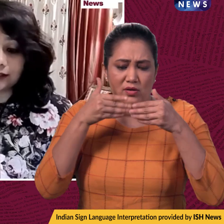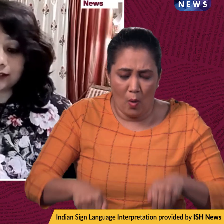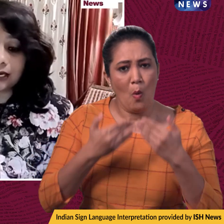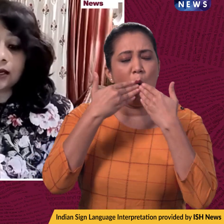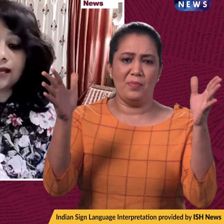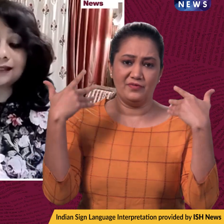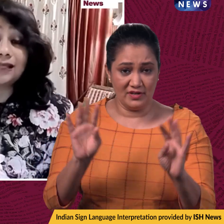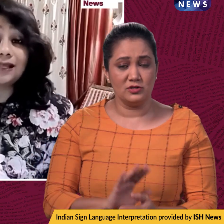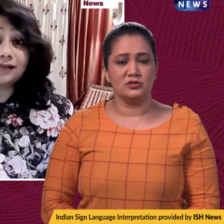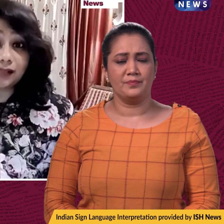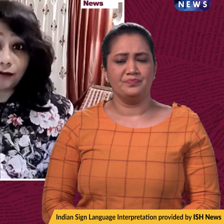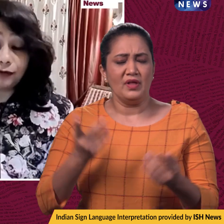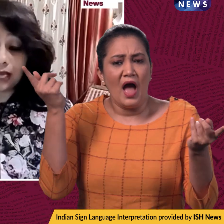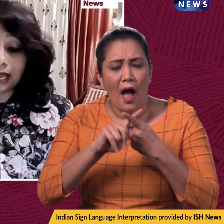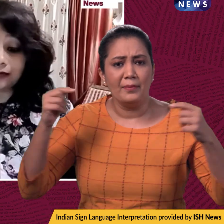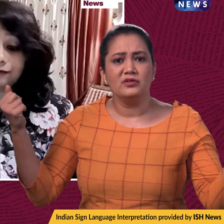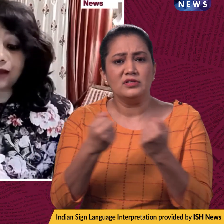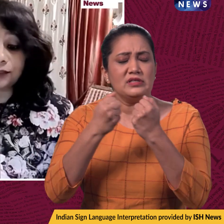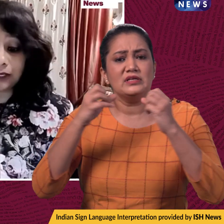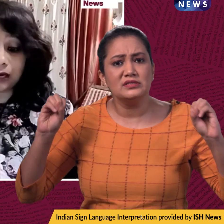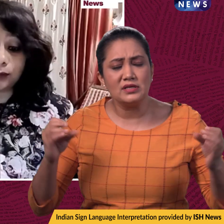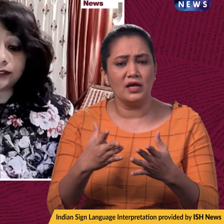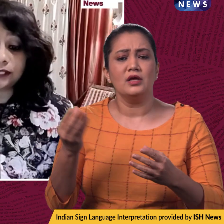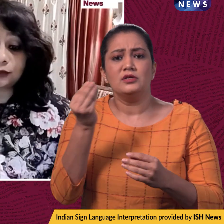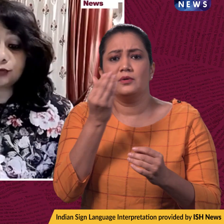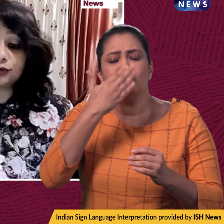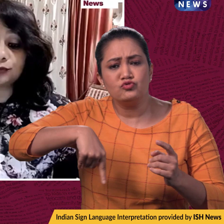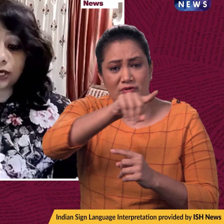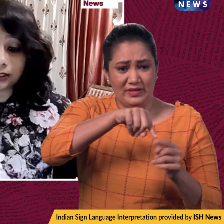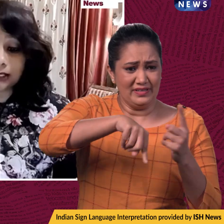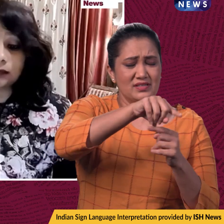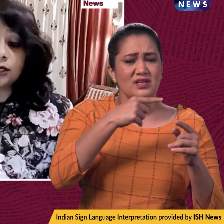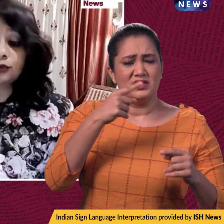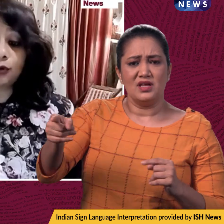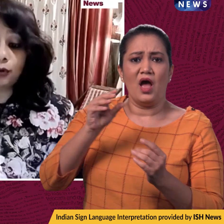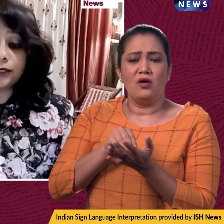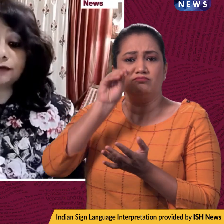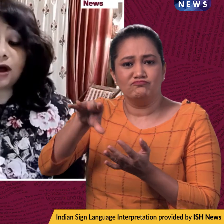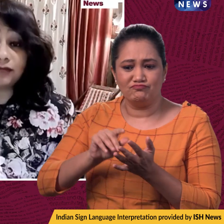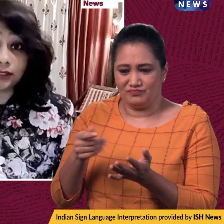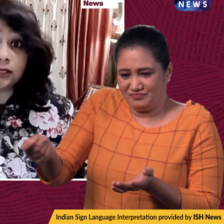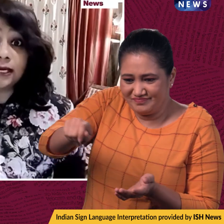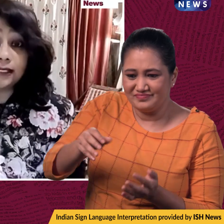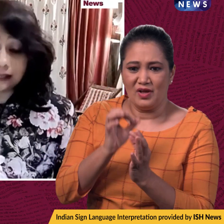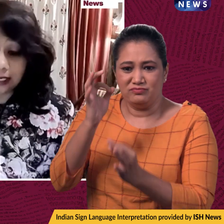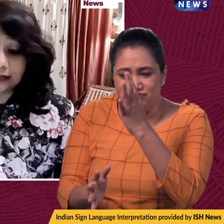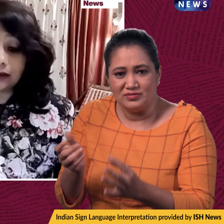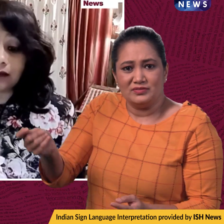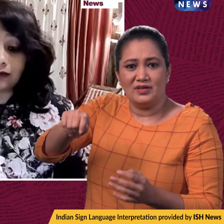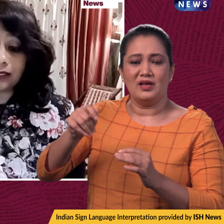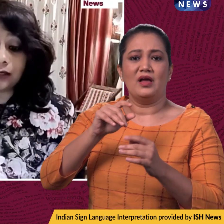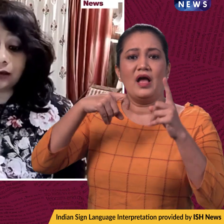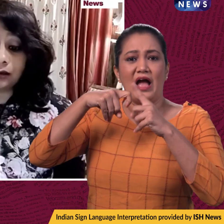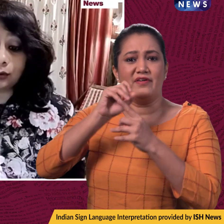its silence today and said that the scuffle had in fact begun with some students objecting to the holding of havan inside